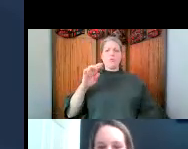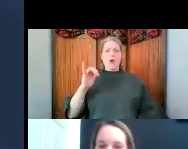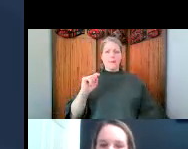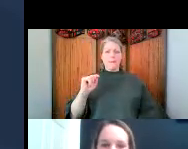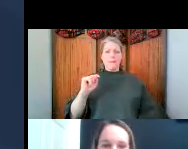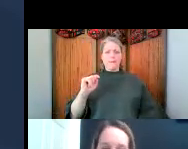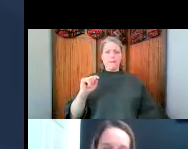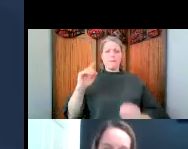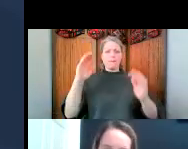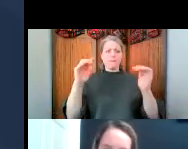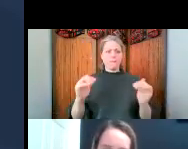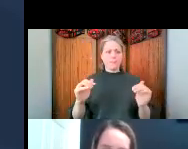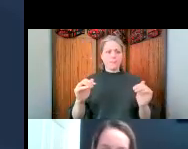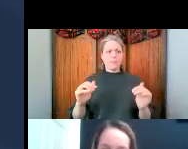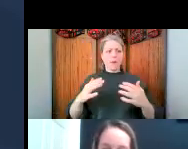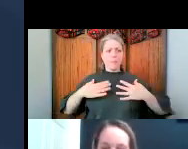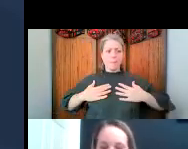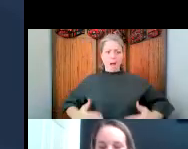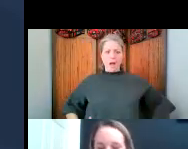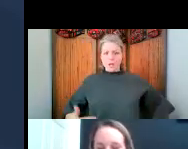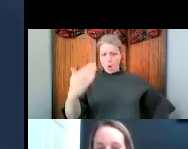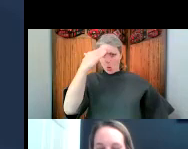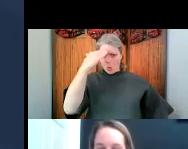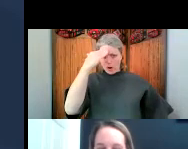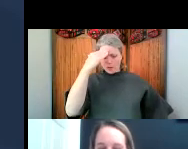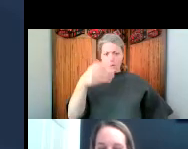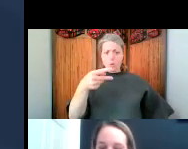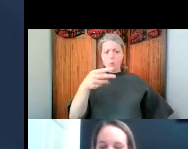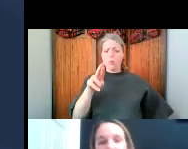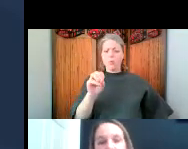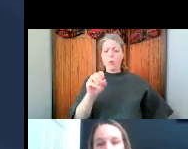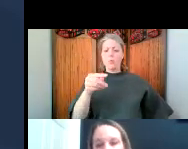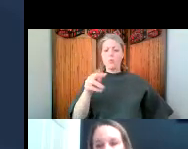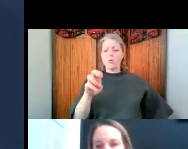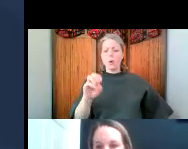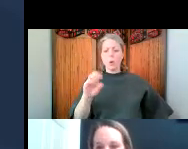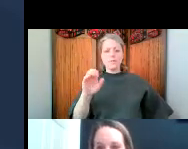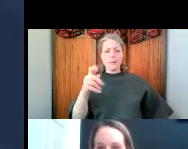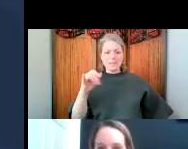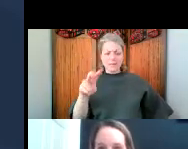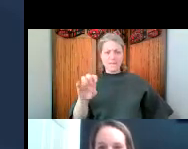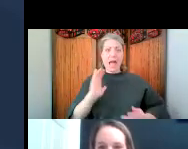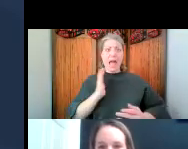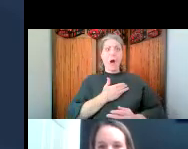Body awareness, or proprioceptive input, is our ability to locate ourselves in our extremities in